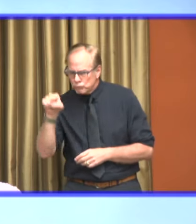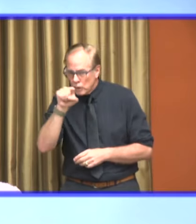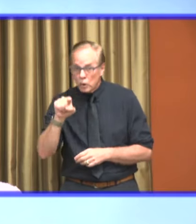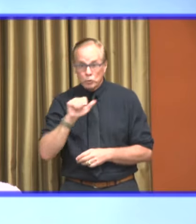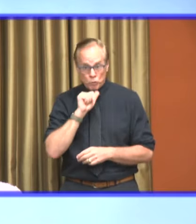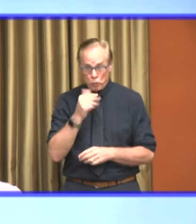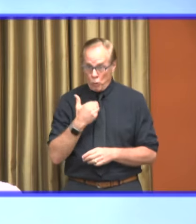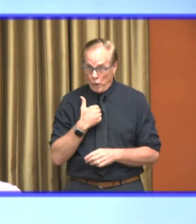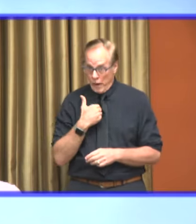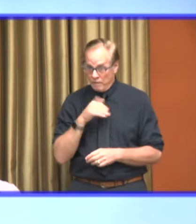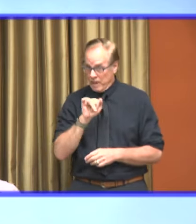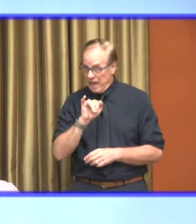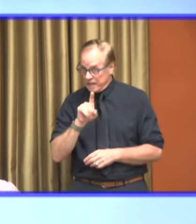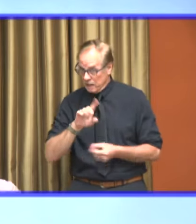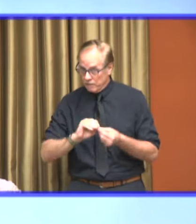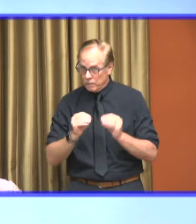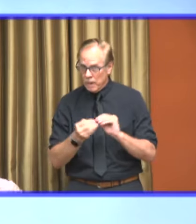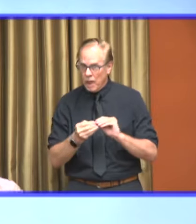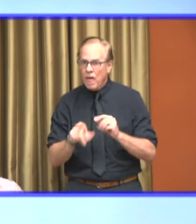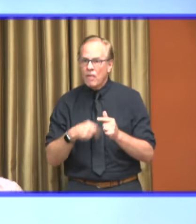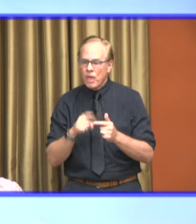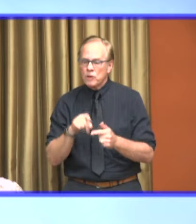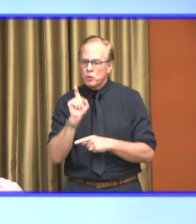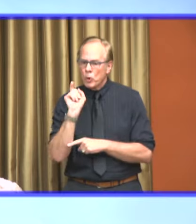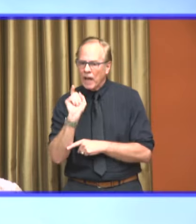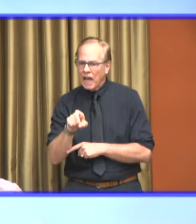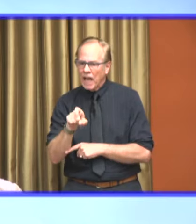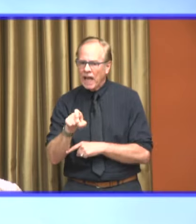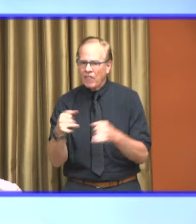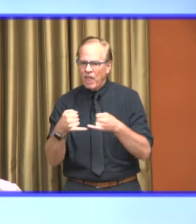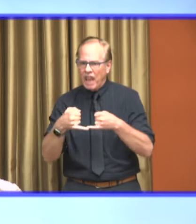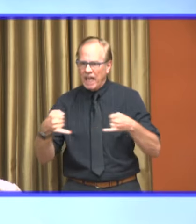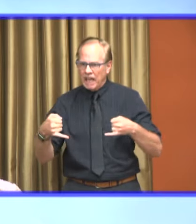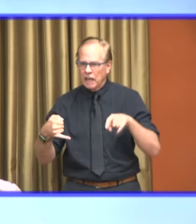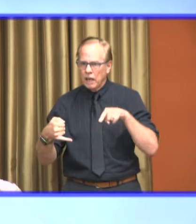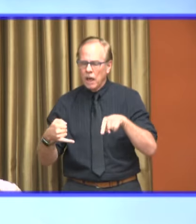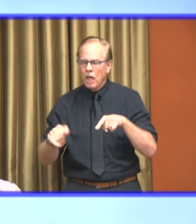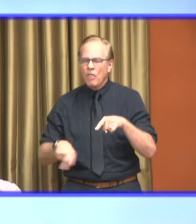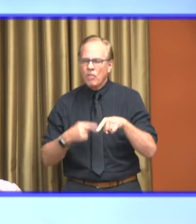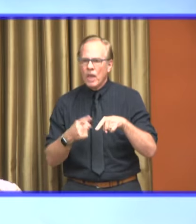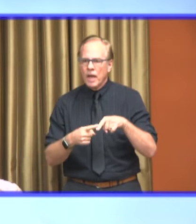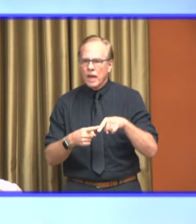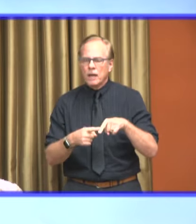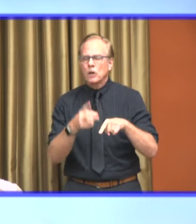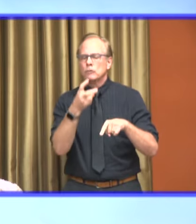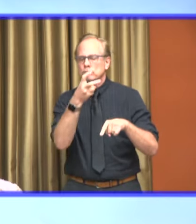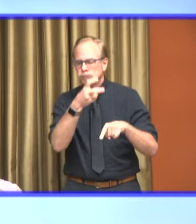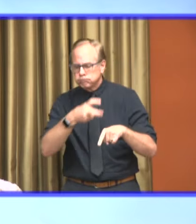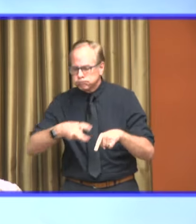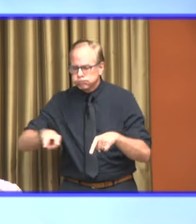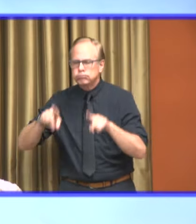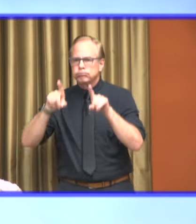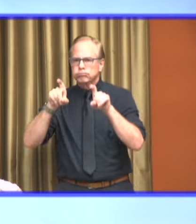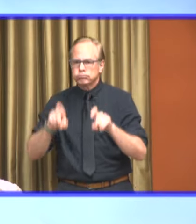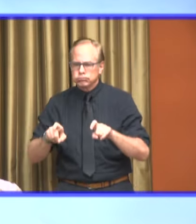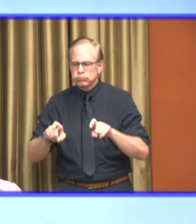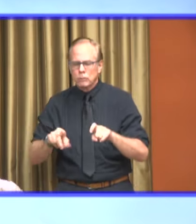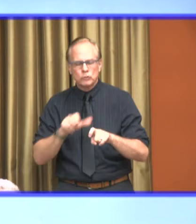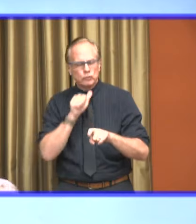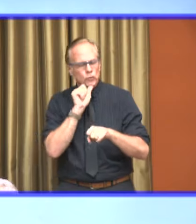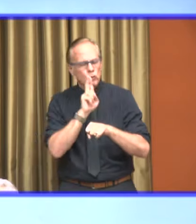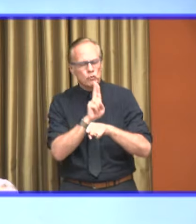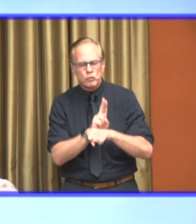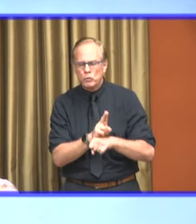didn't receive a mailing, you simply click on that hot link and it puts you into the questionnaire without having to use the